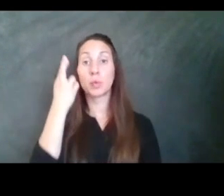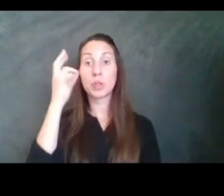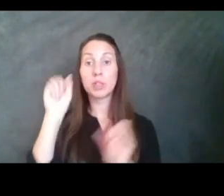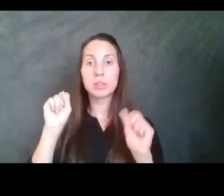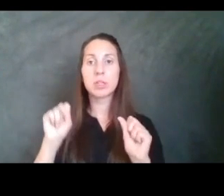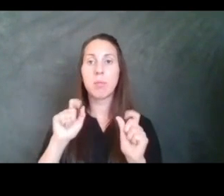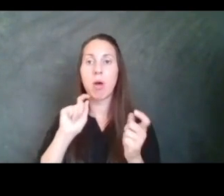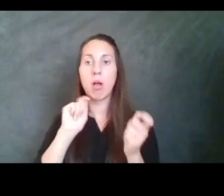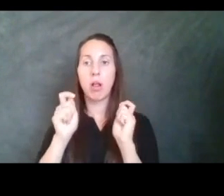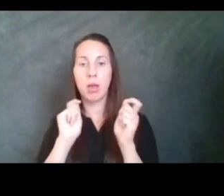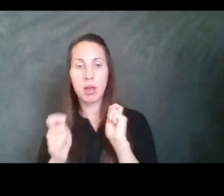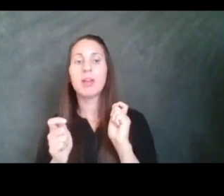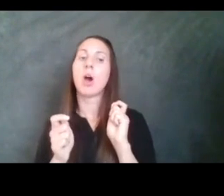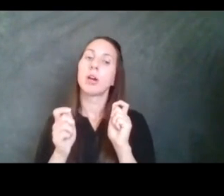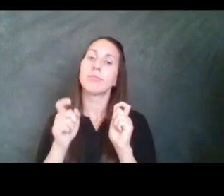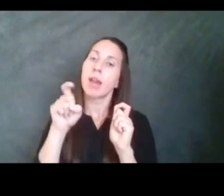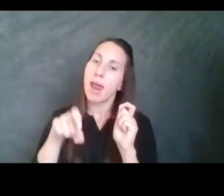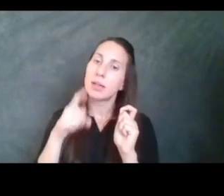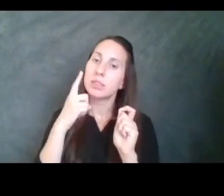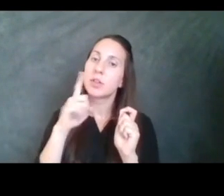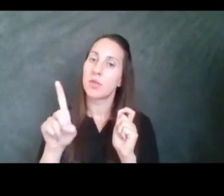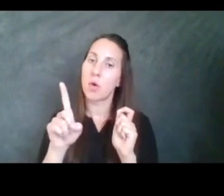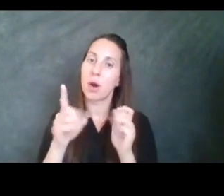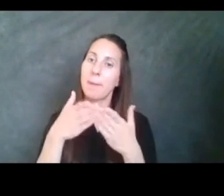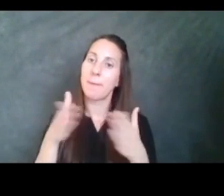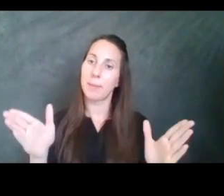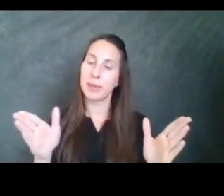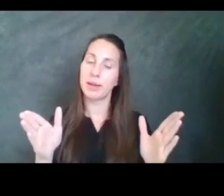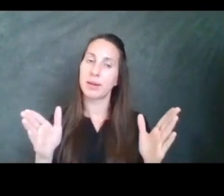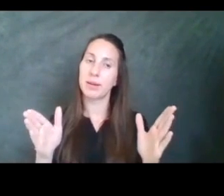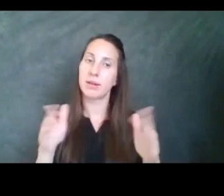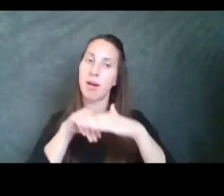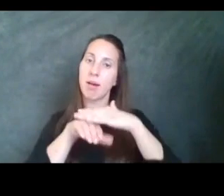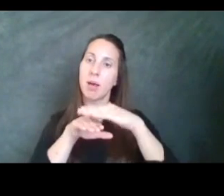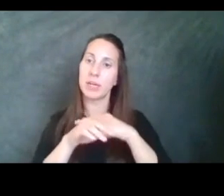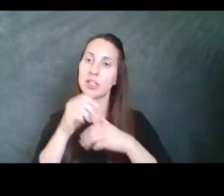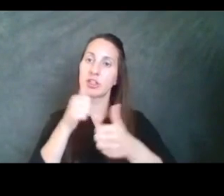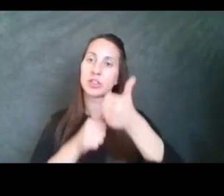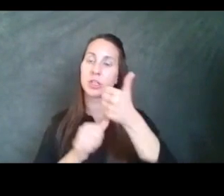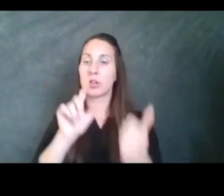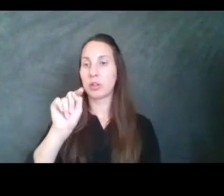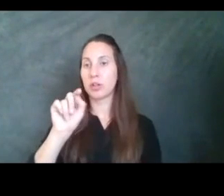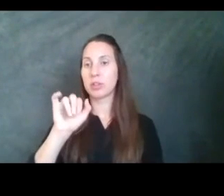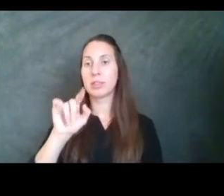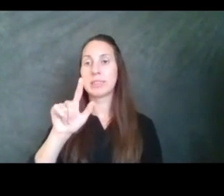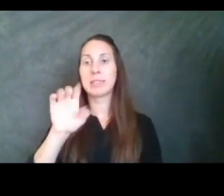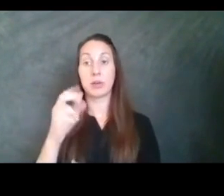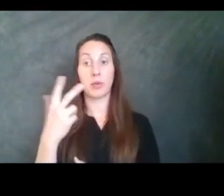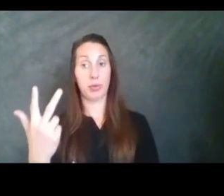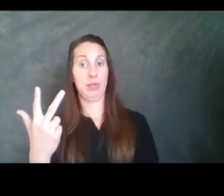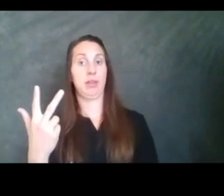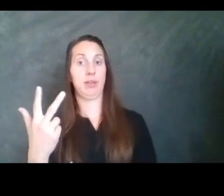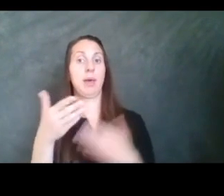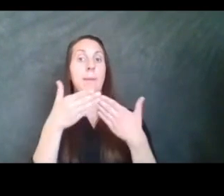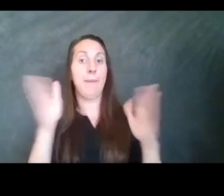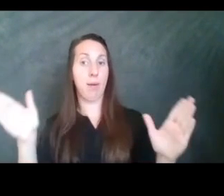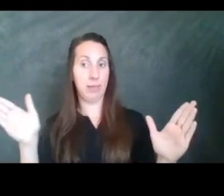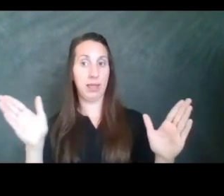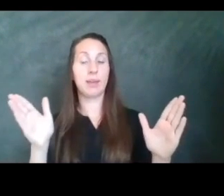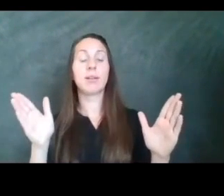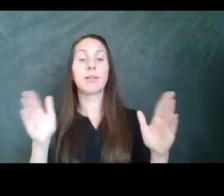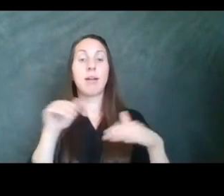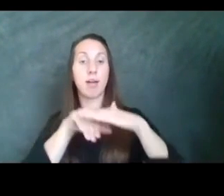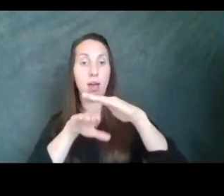comes to public accommodations under Title III. Public accommodations have a responsibility to make